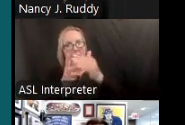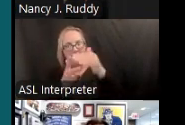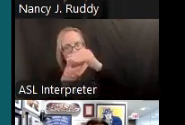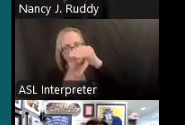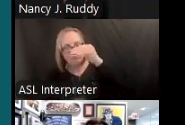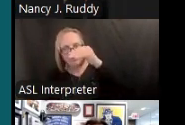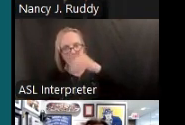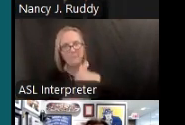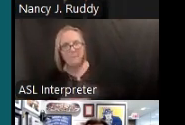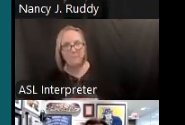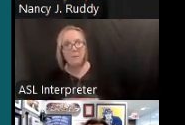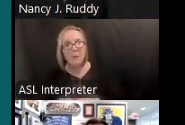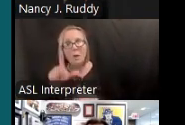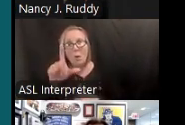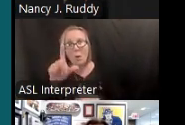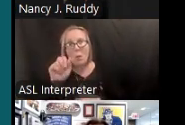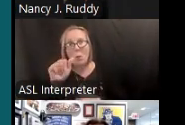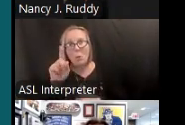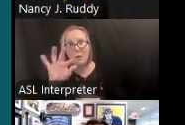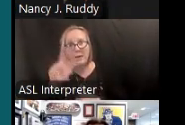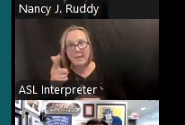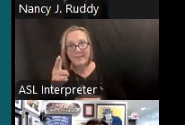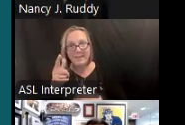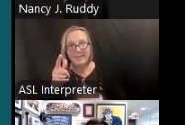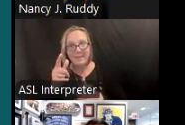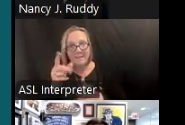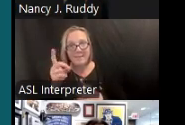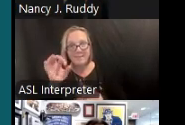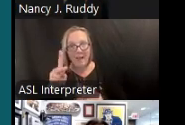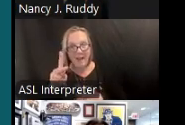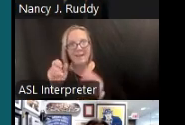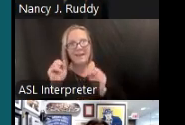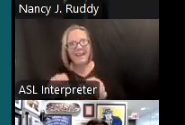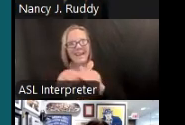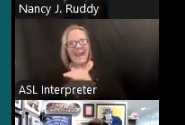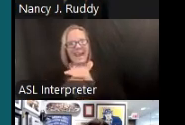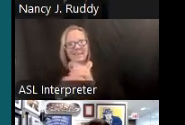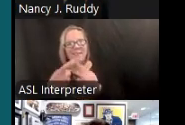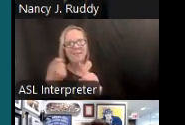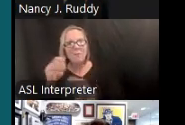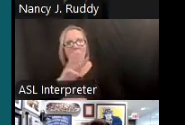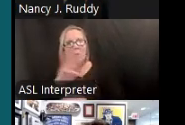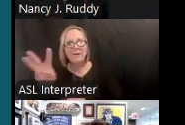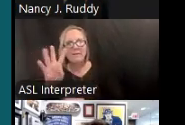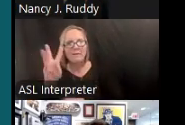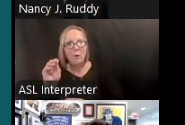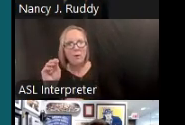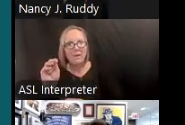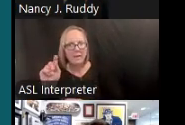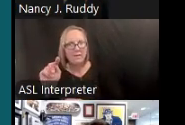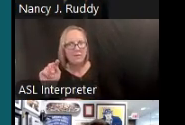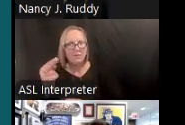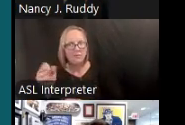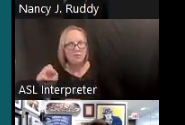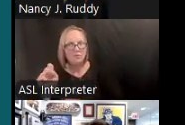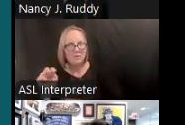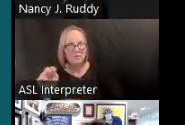would be accessed from West 40th Street, shown here in white along the bottom of the plan.